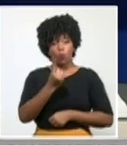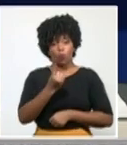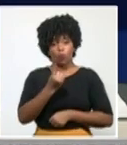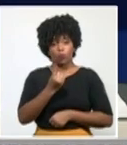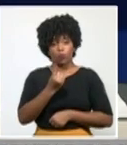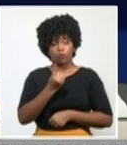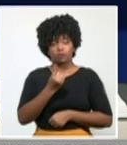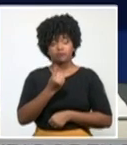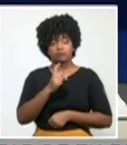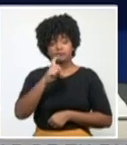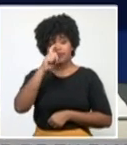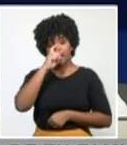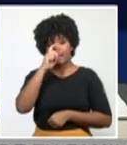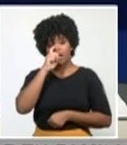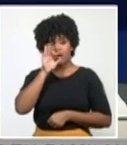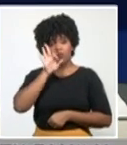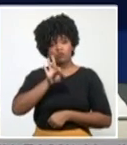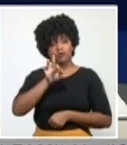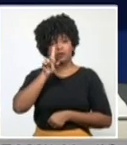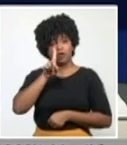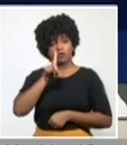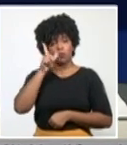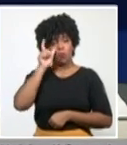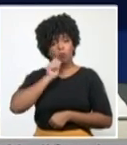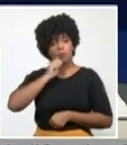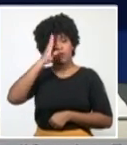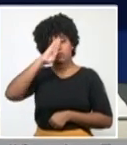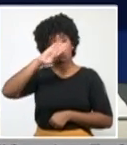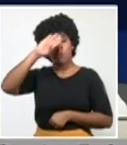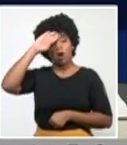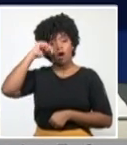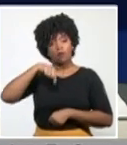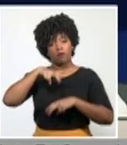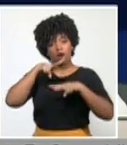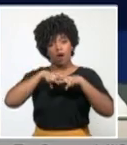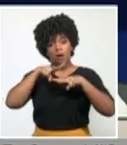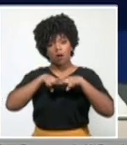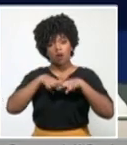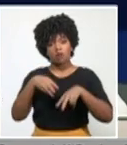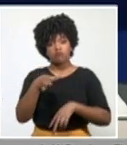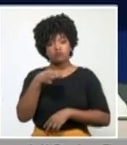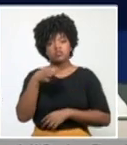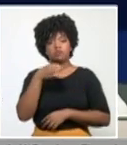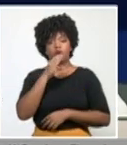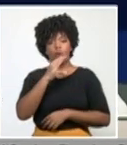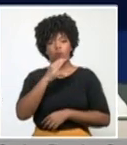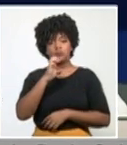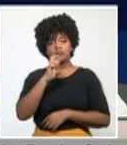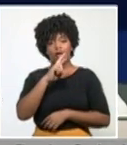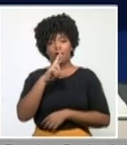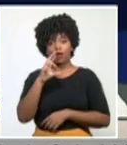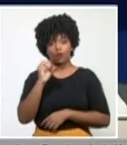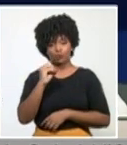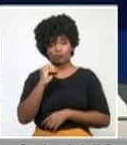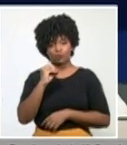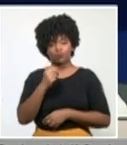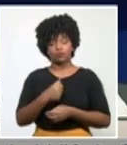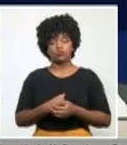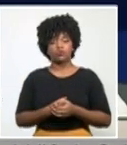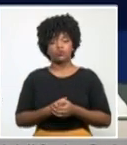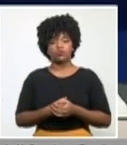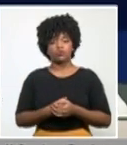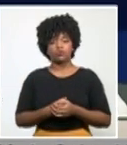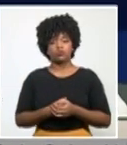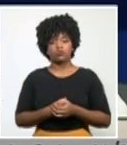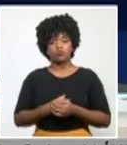One is an 81-year-old male patient. He is a Cuban national from Havana, from the Cerro